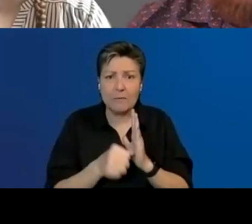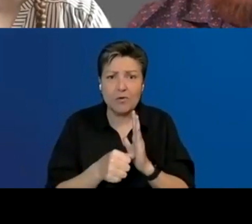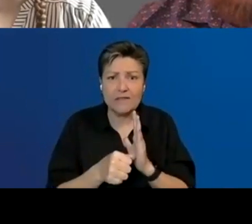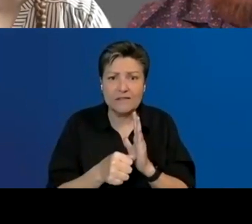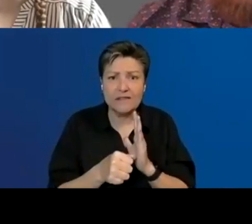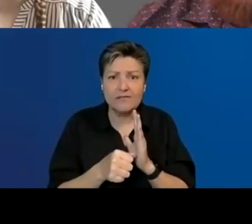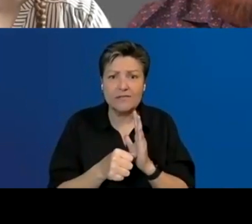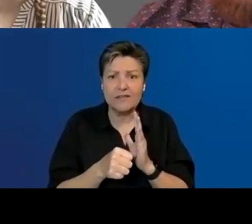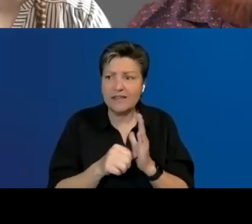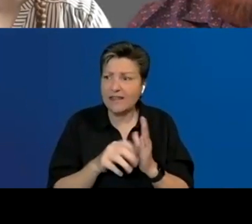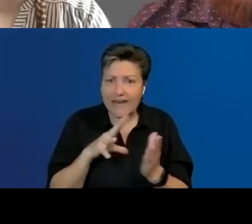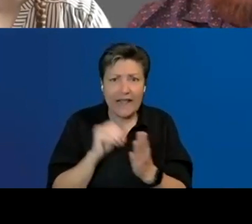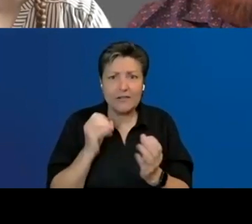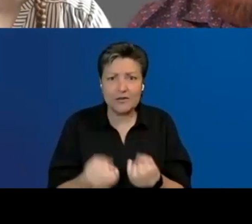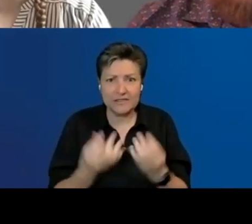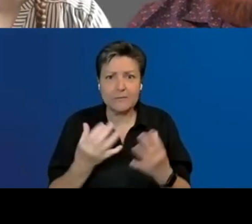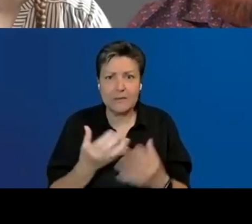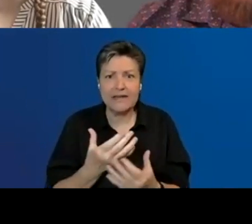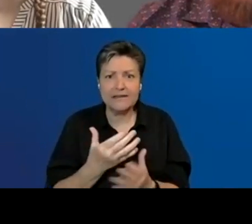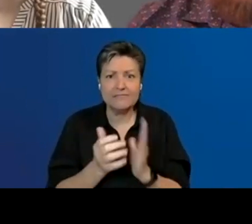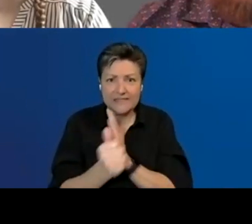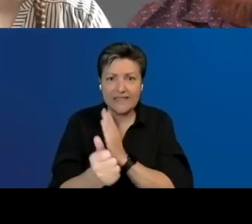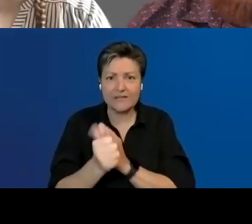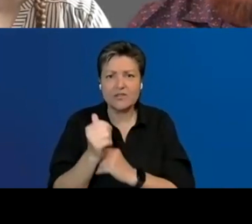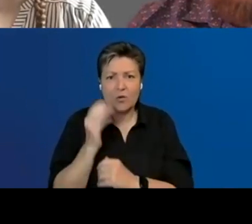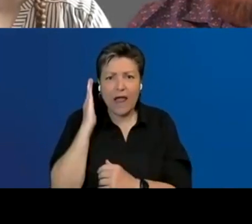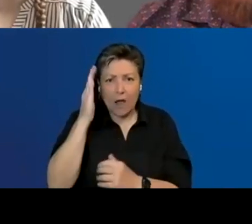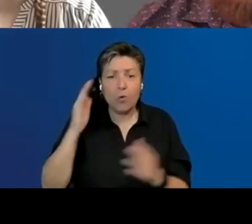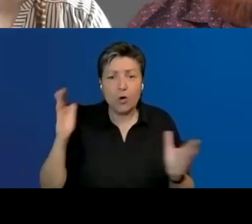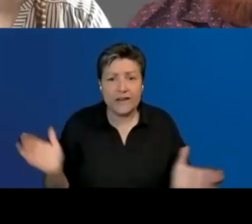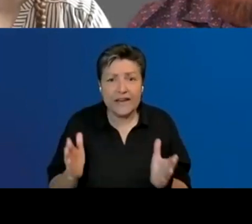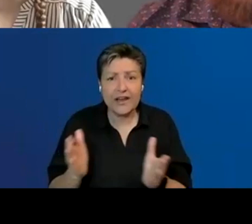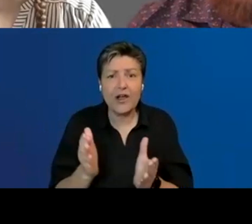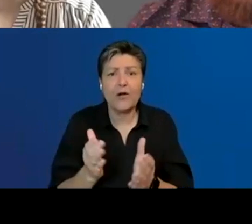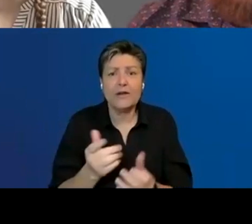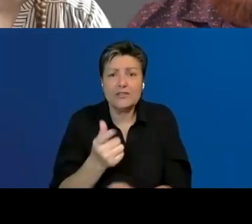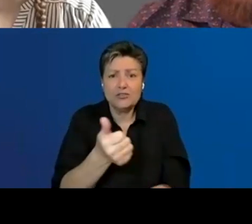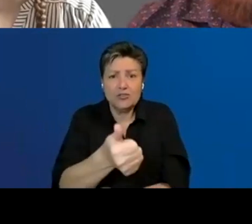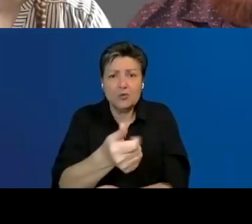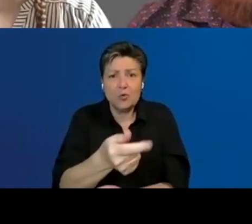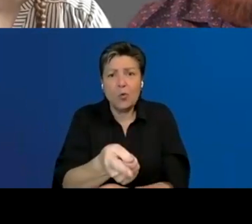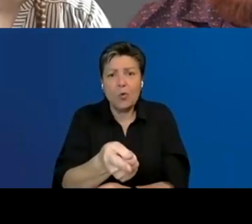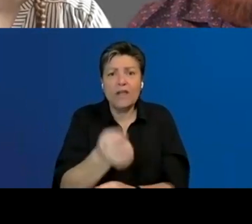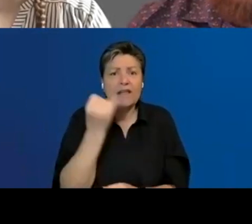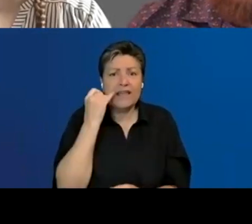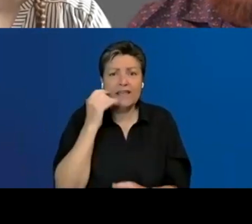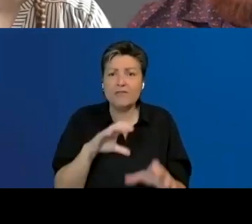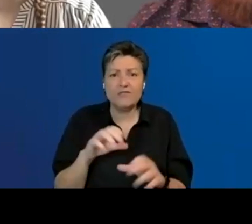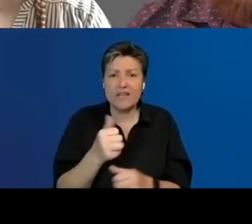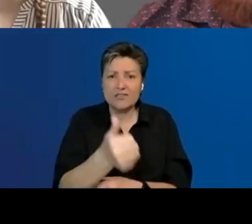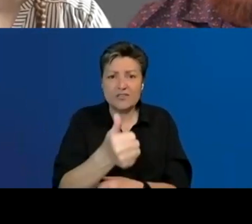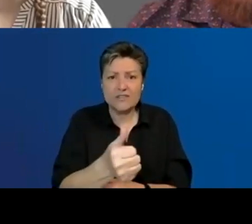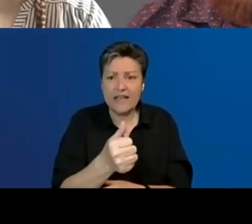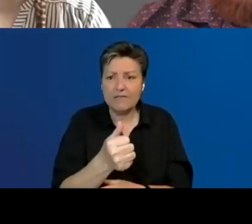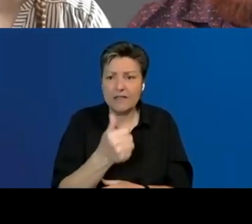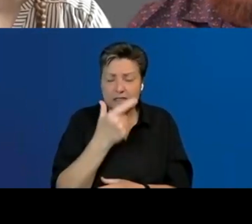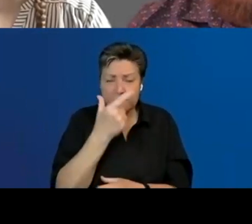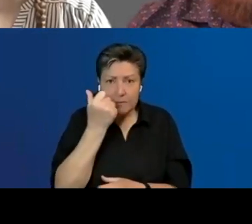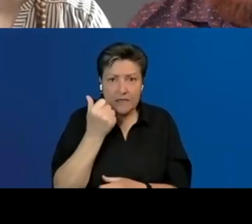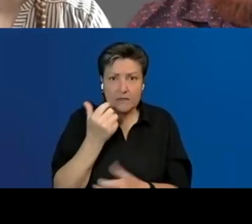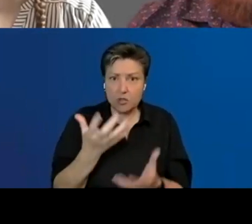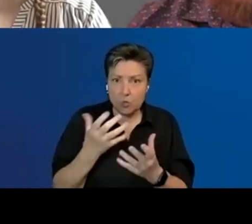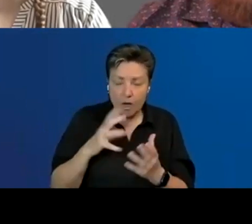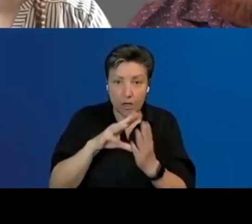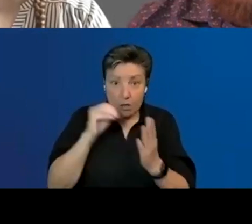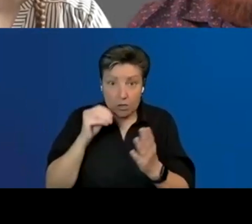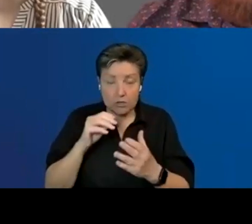many skills. So yeah, I'd encourage anyone like who has done their own thing, whether that's because they were trying to get skills specifically, or because that